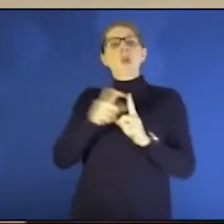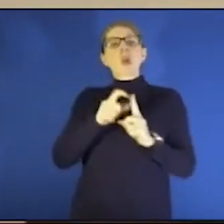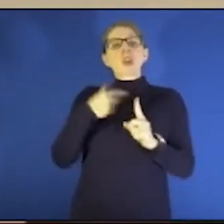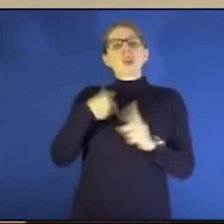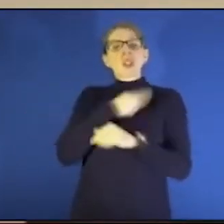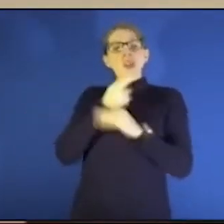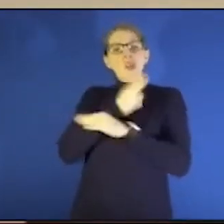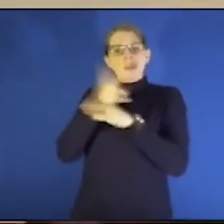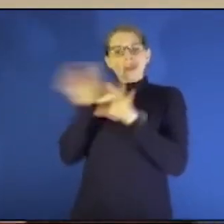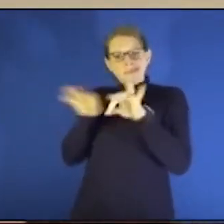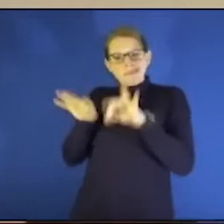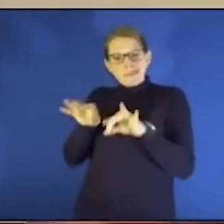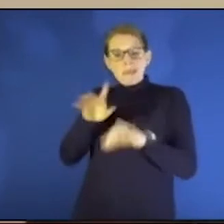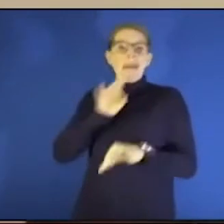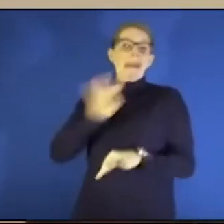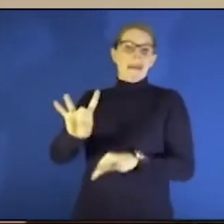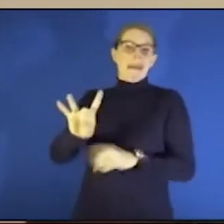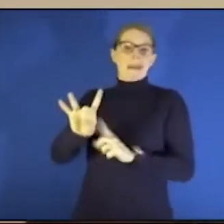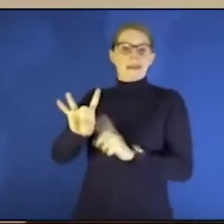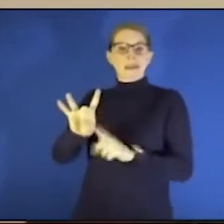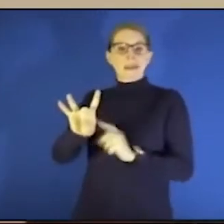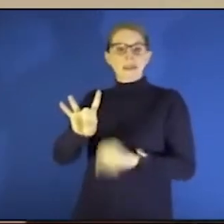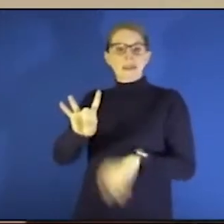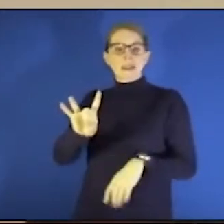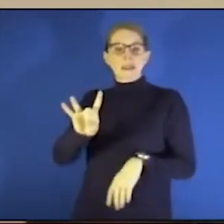to an 8-year-old is obviously different than a 15-year-old.